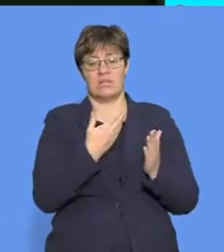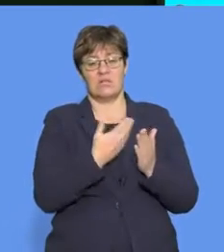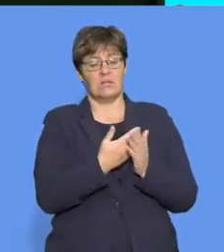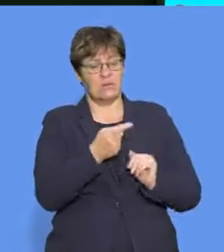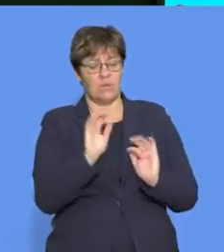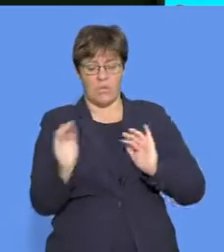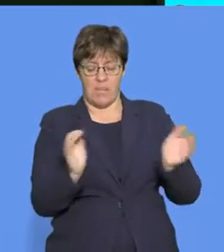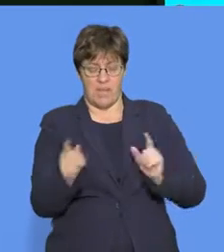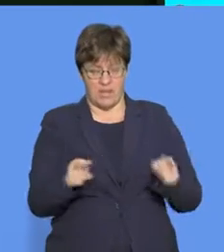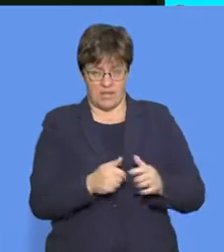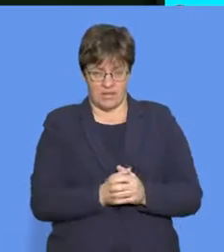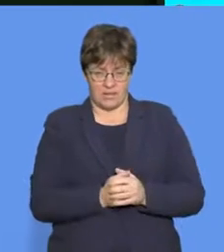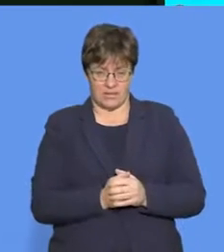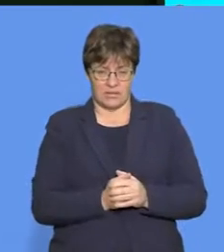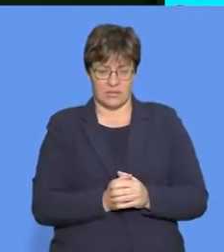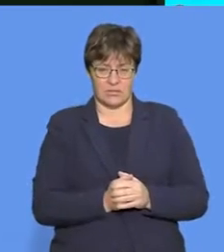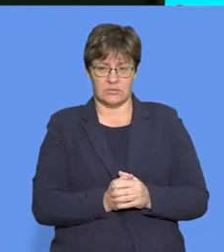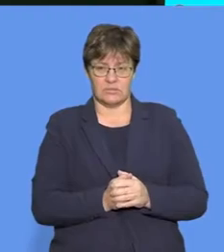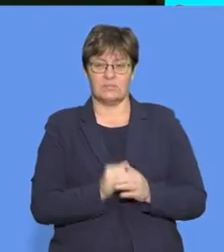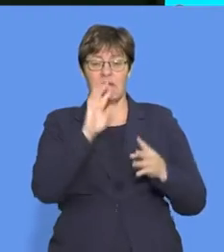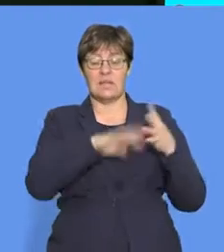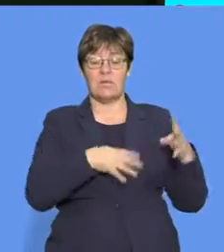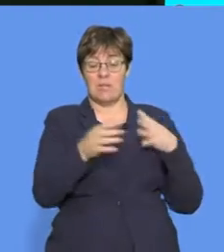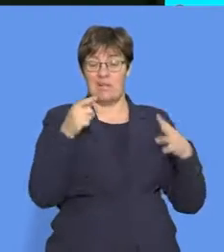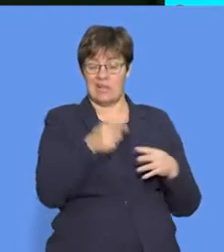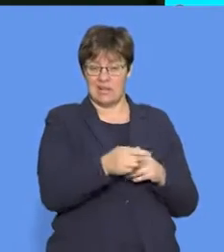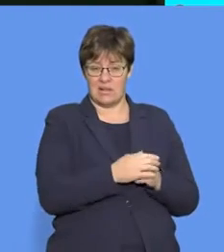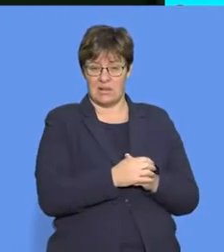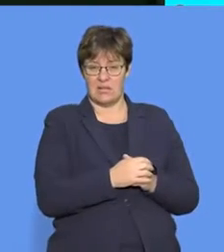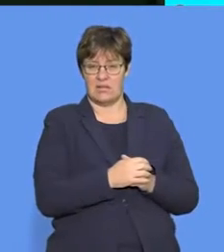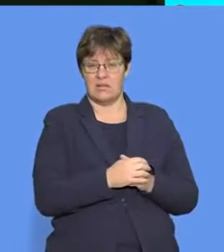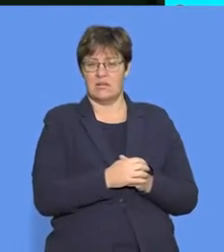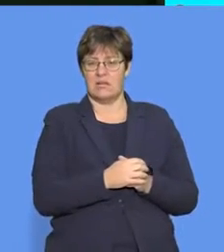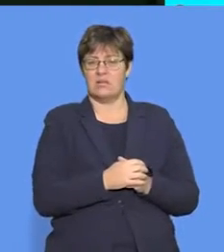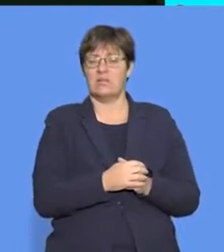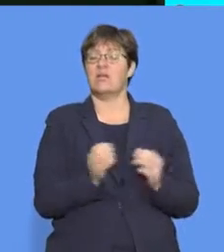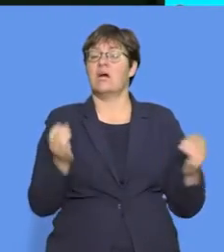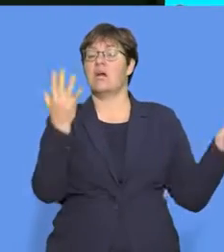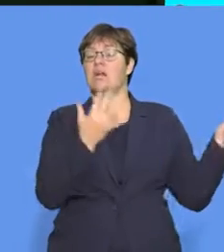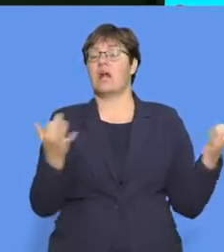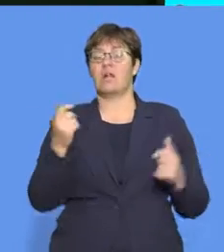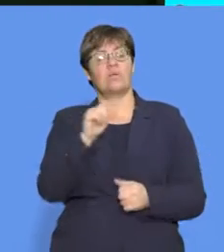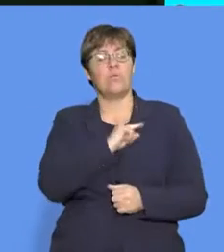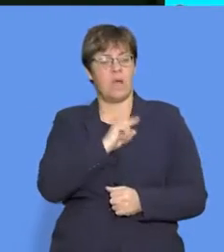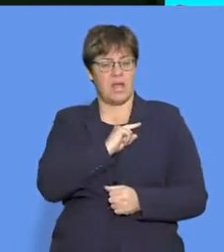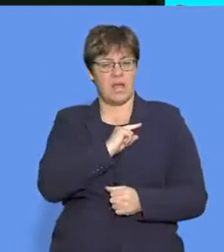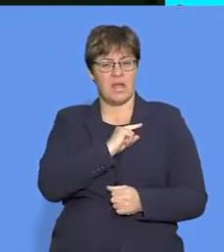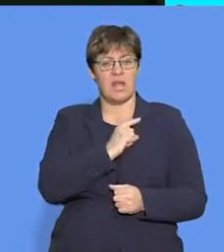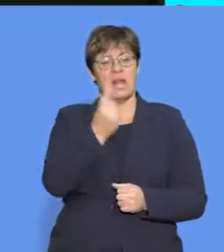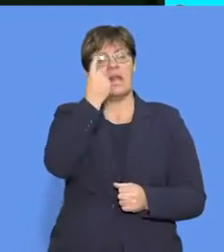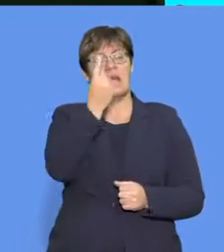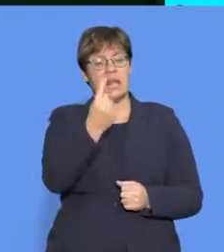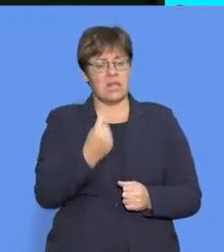reduction potentials to compare these two half cells. Now remember, this table of standard reduction potentials was originally